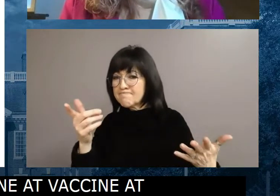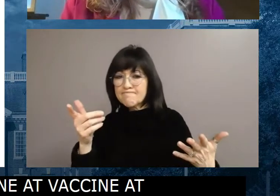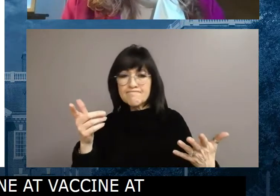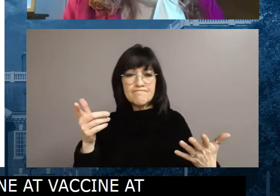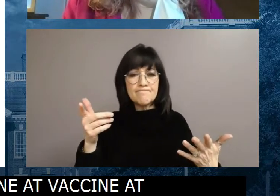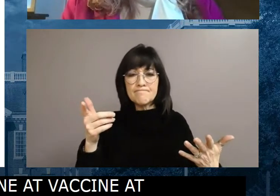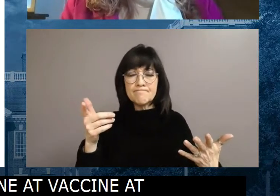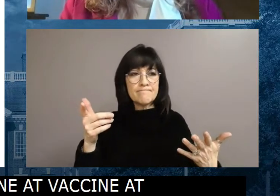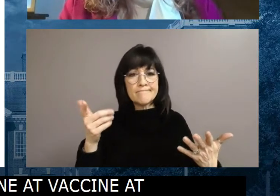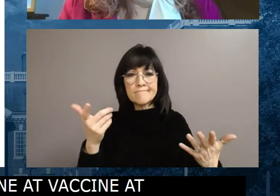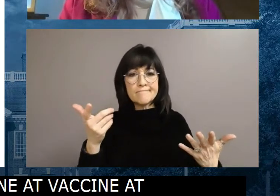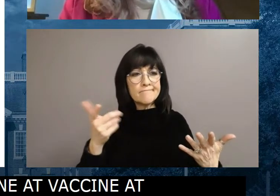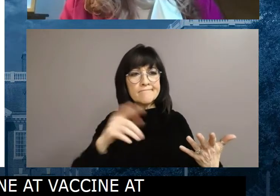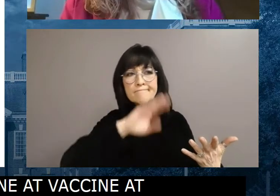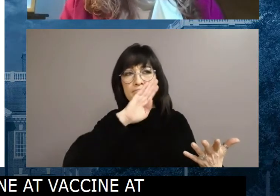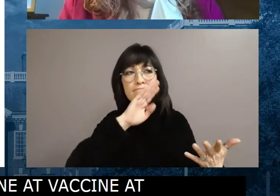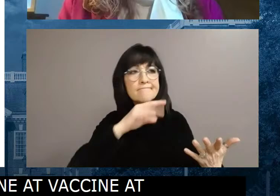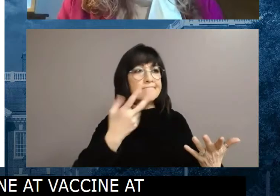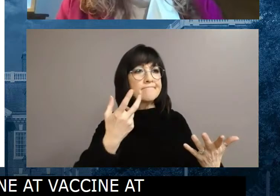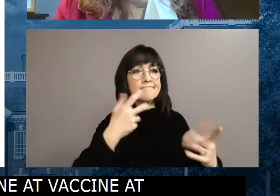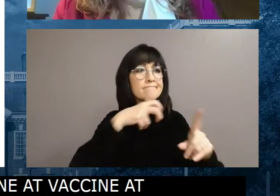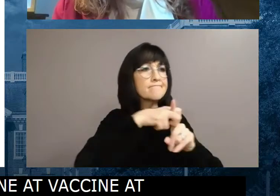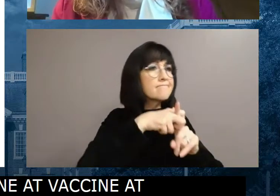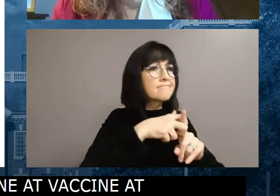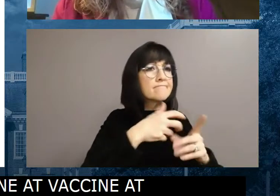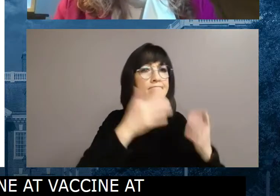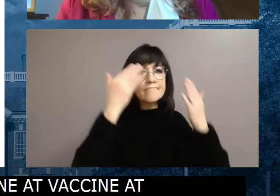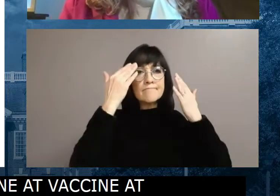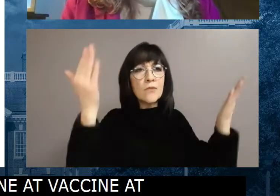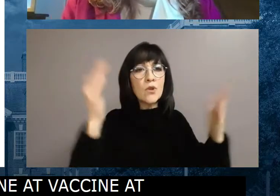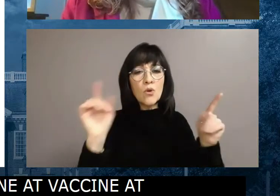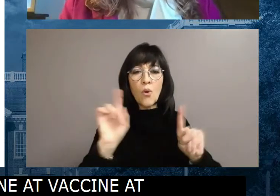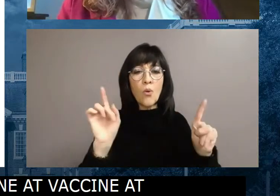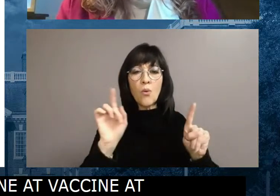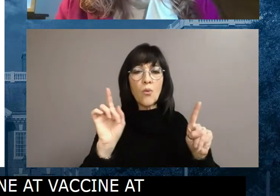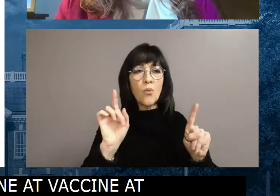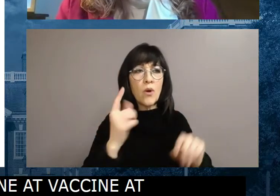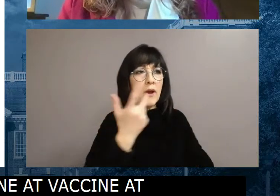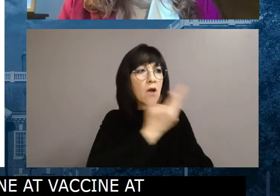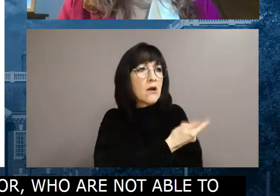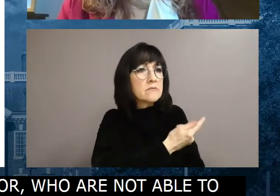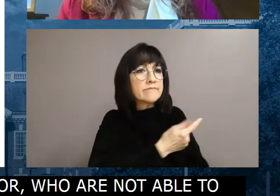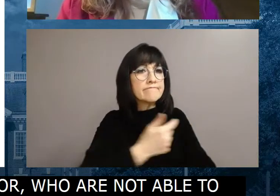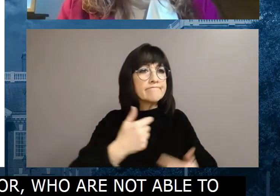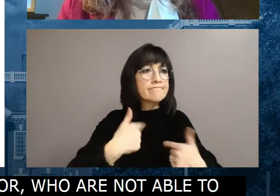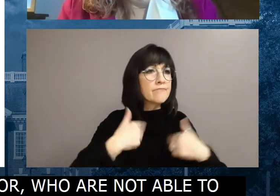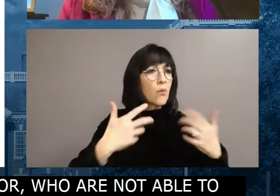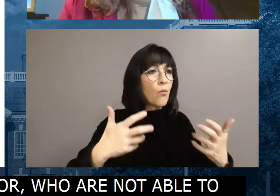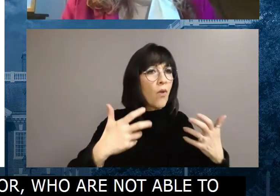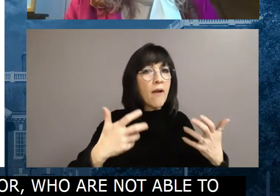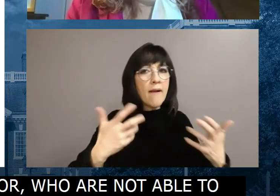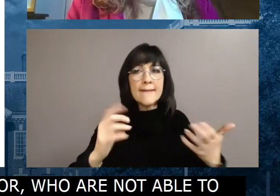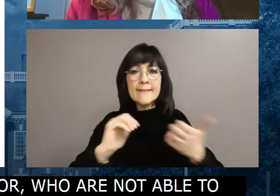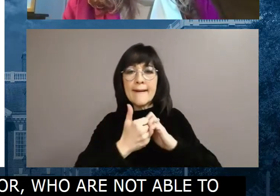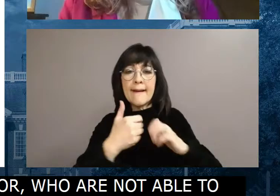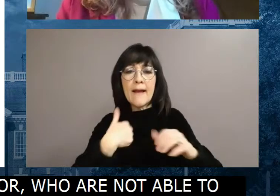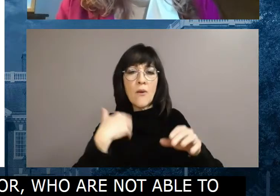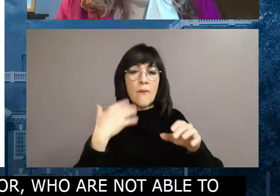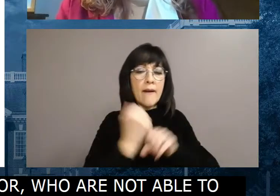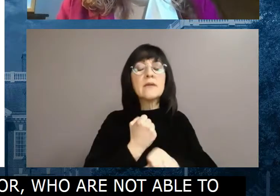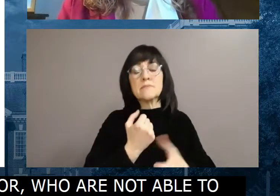aren't accessing some of these big vaccination events. We have really found a lot of success in working with partners throughout the